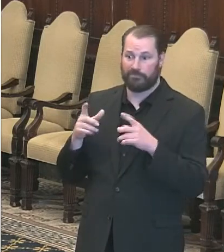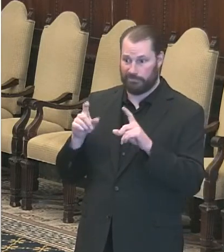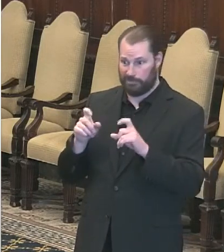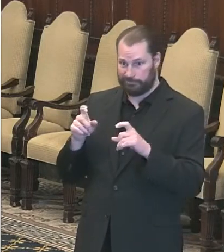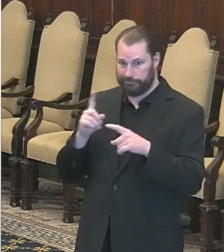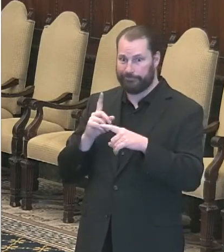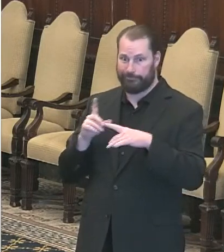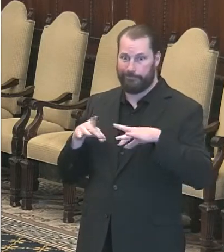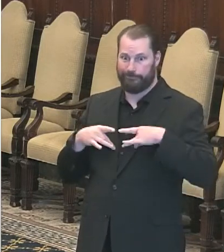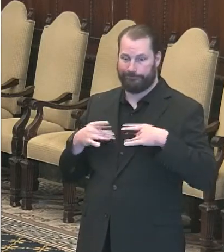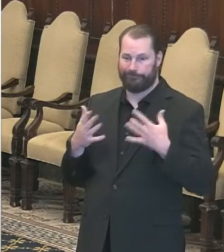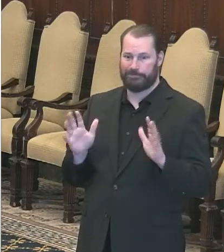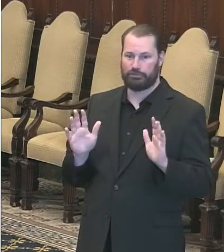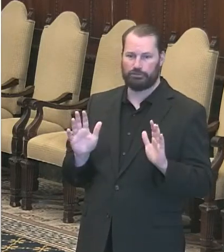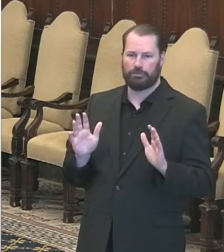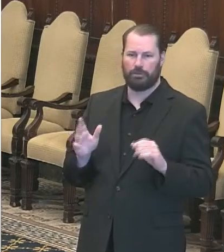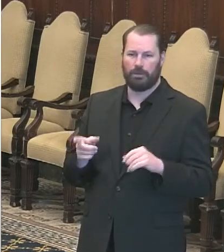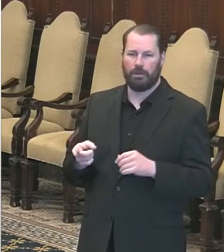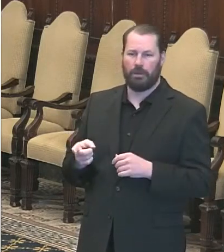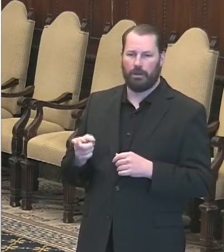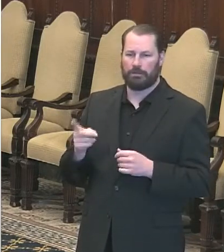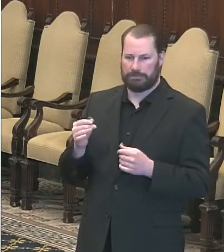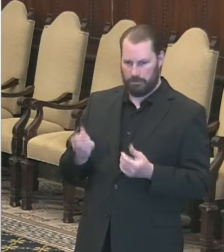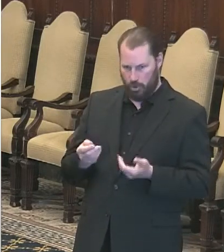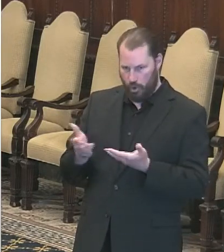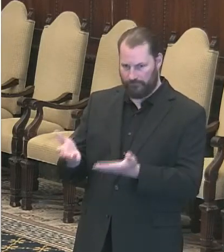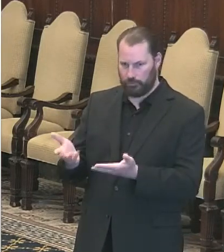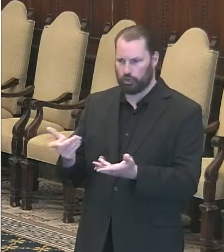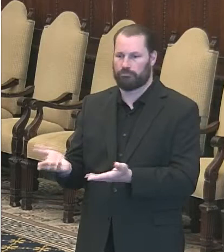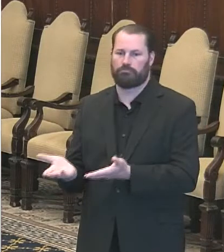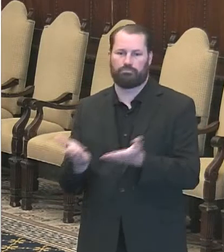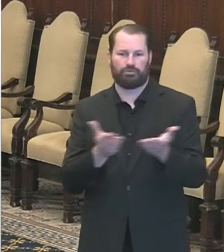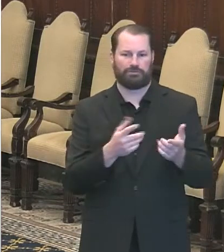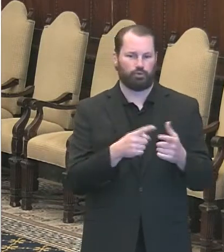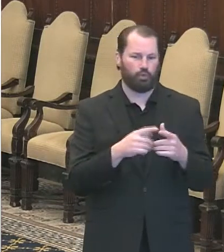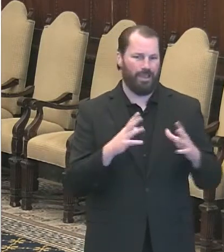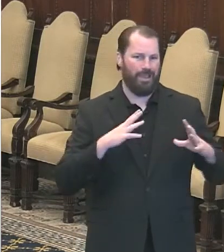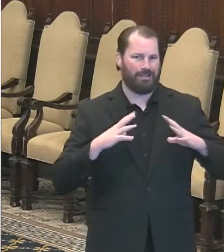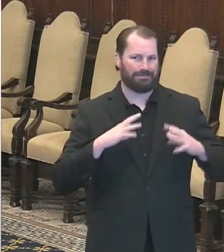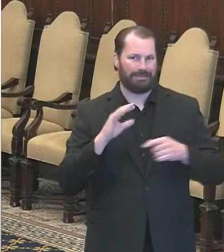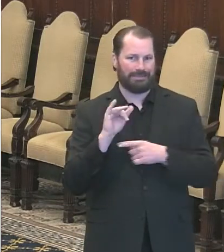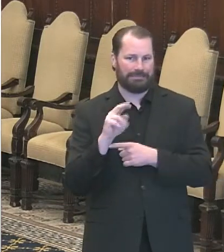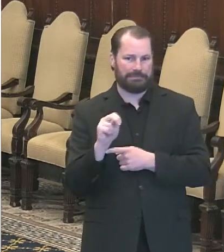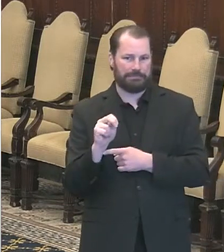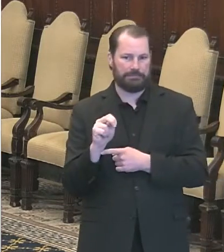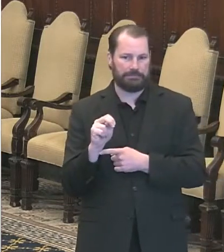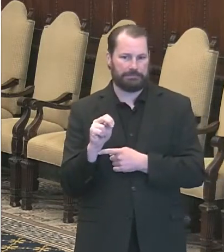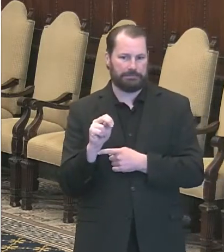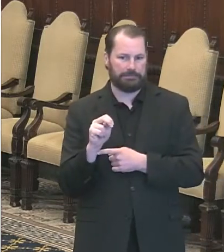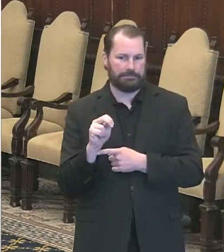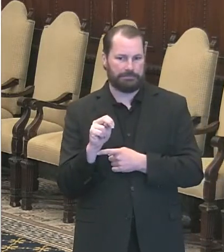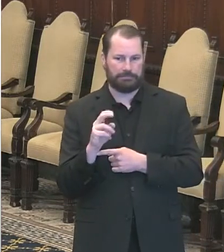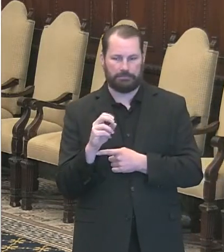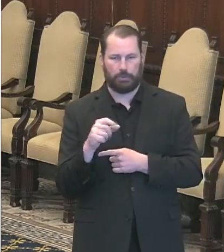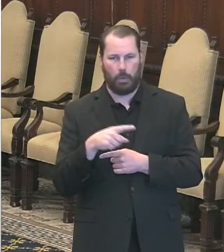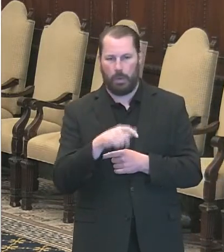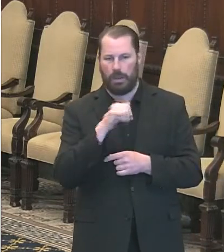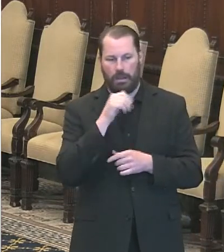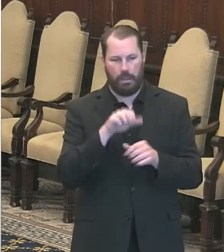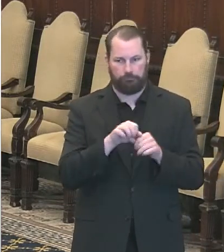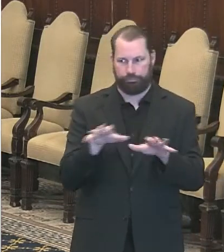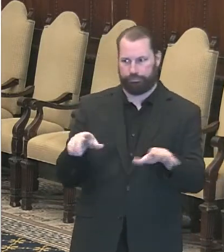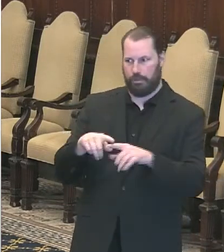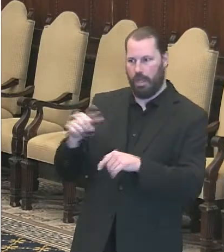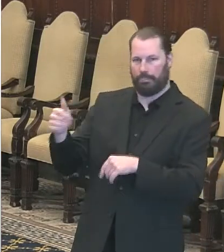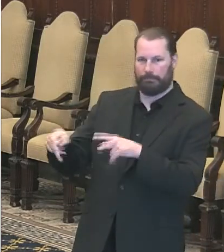they're all at the Holiday Inn, so that they're not exposing people who were negative. And we were surprised at the number that were